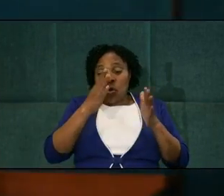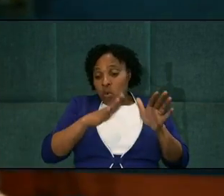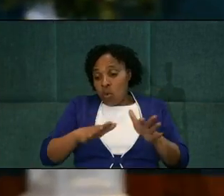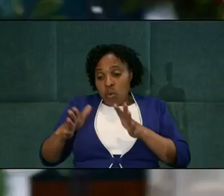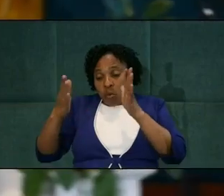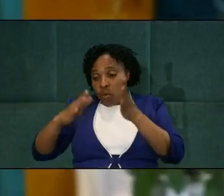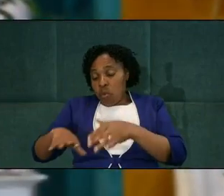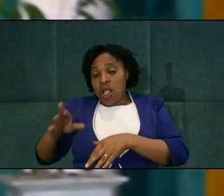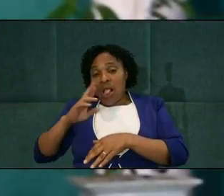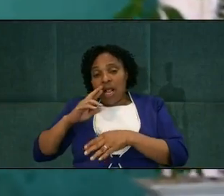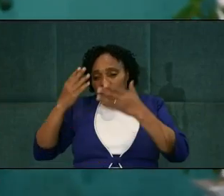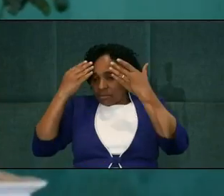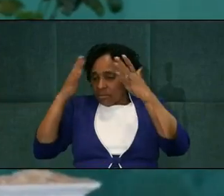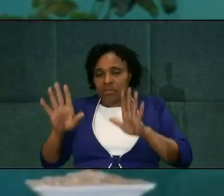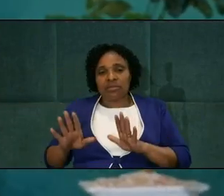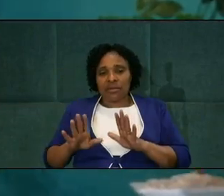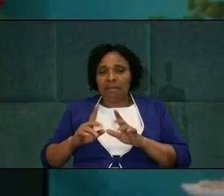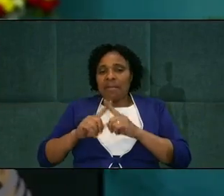opening it again for them.